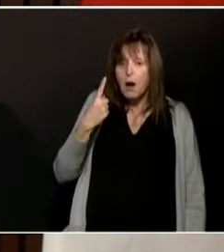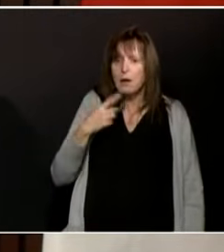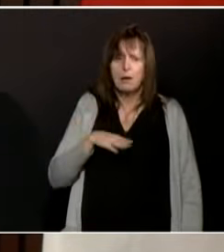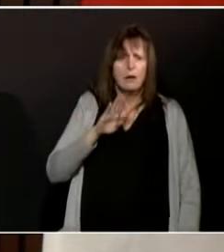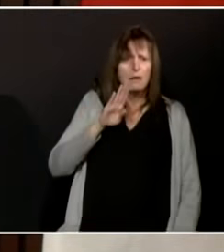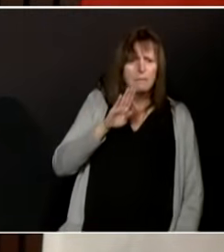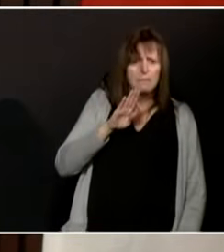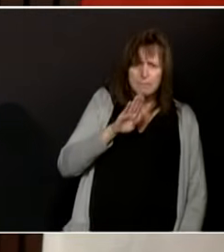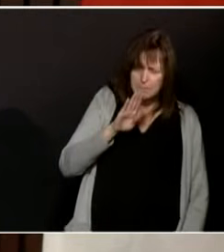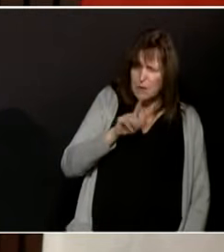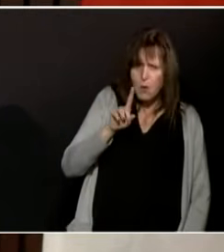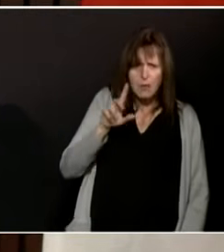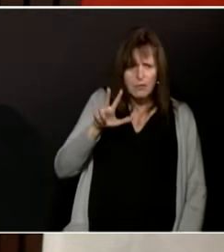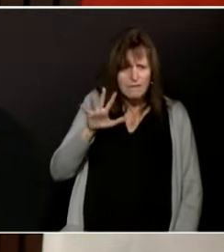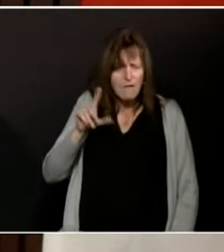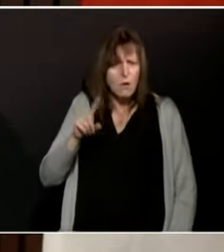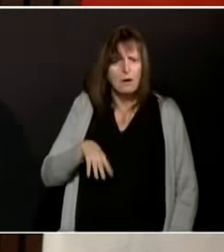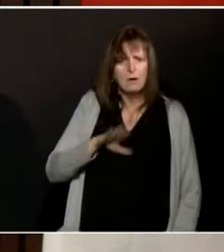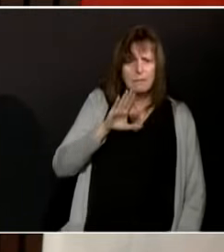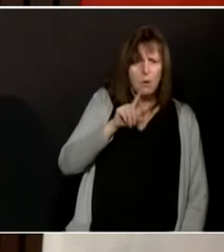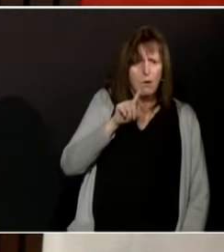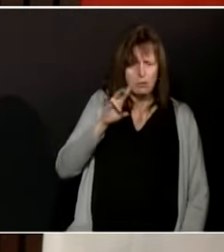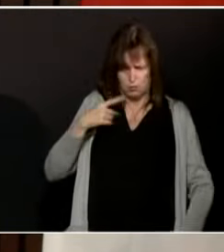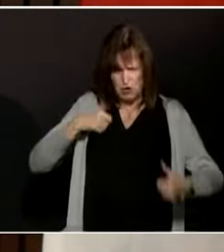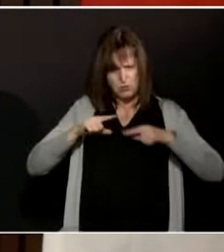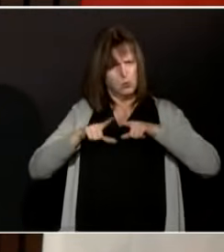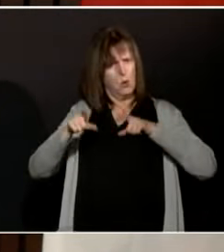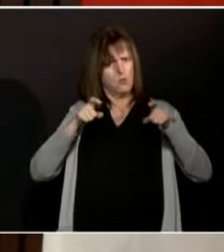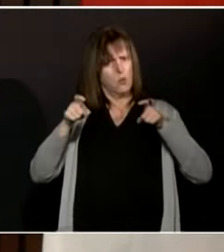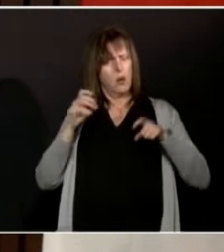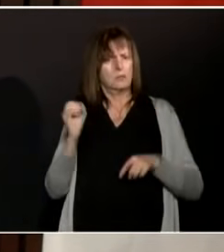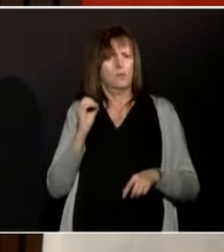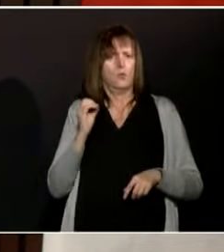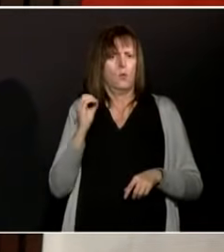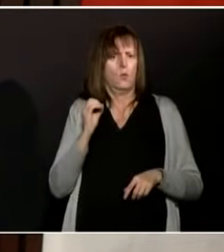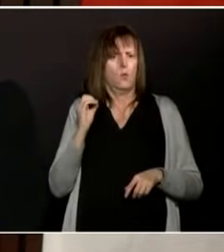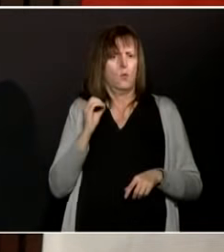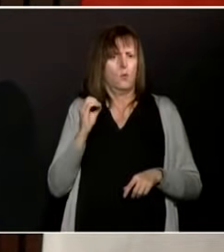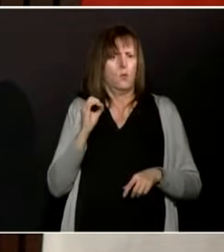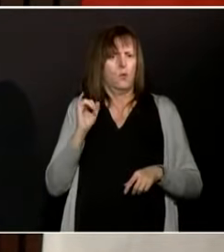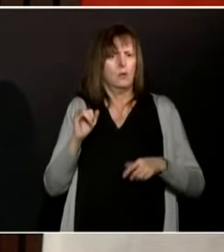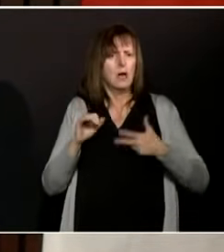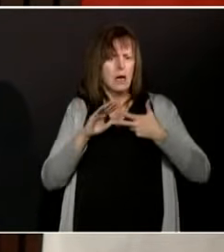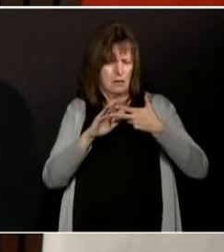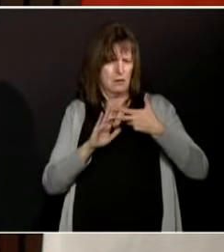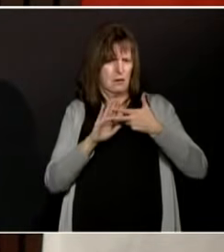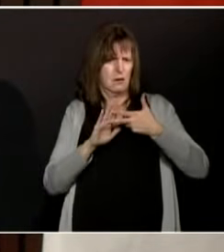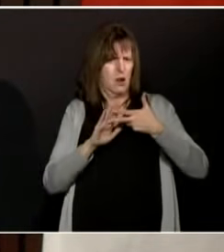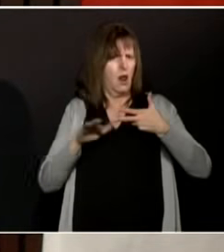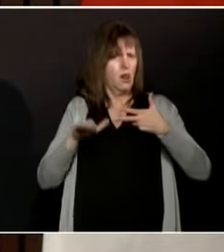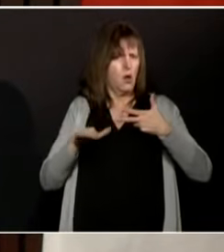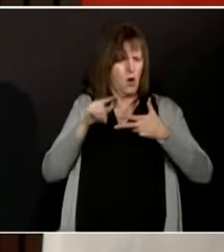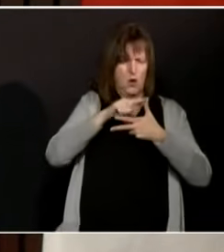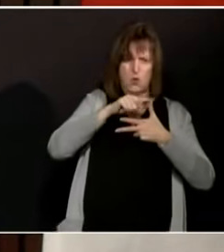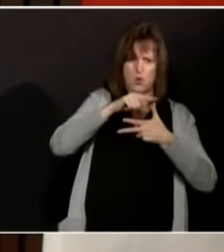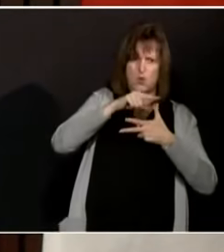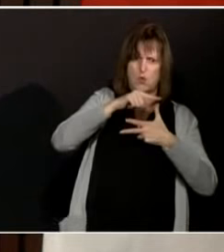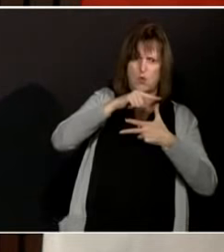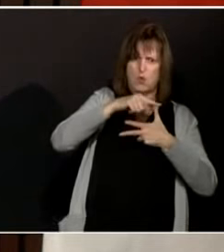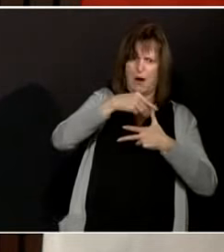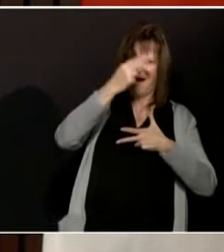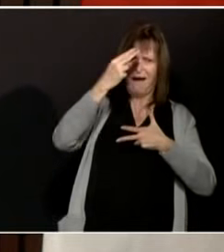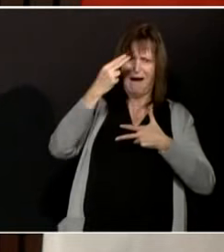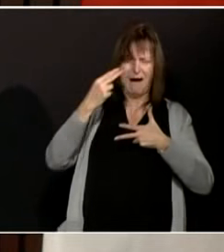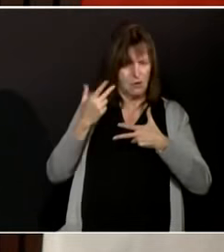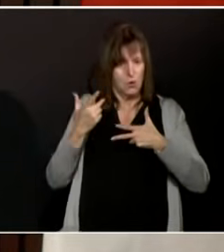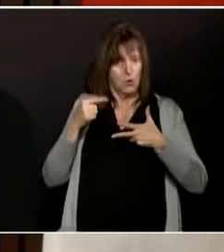control here in Ontario. Limiting mobility into the province and limiting mobility around the province. I hate